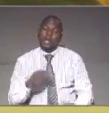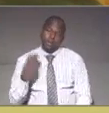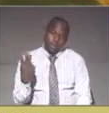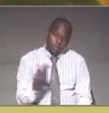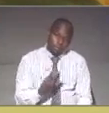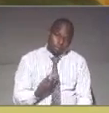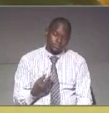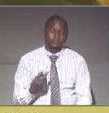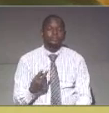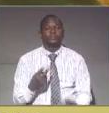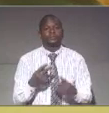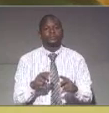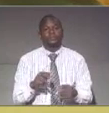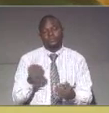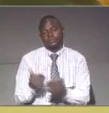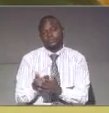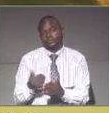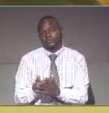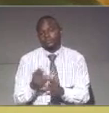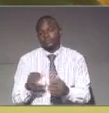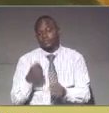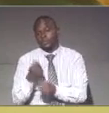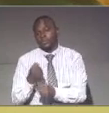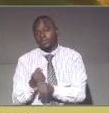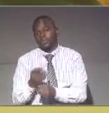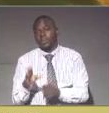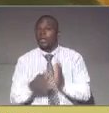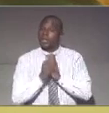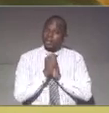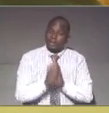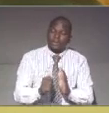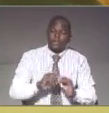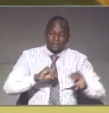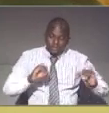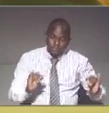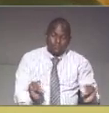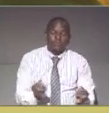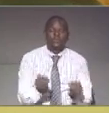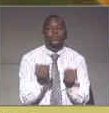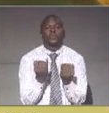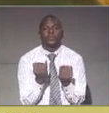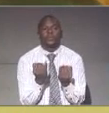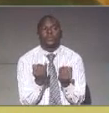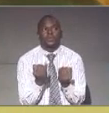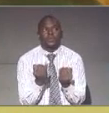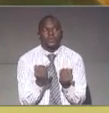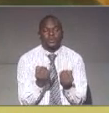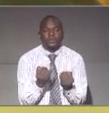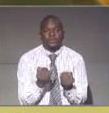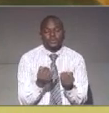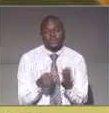have started a new process of working with experts to try and collect the